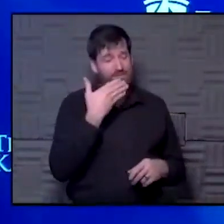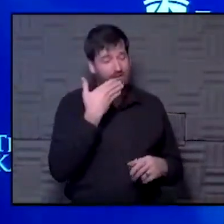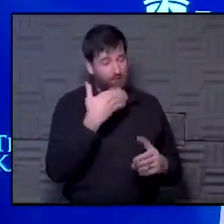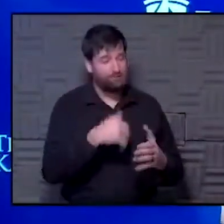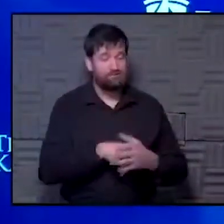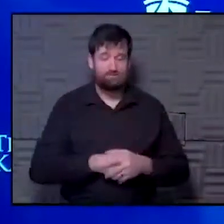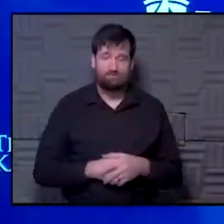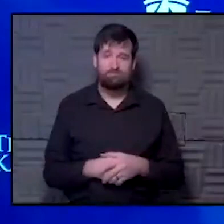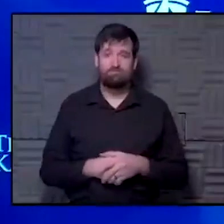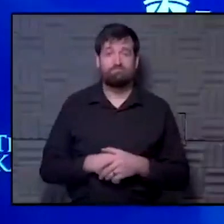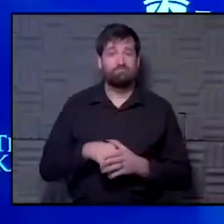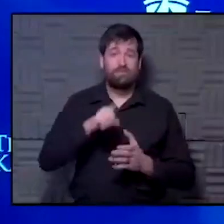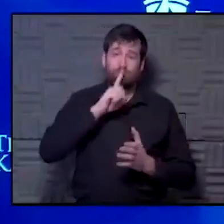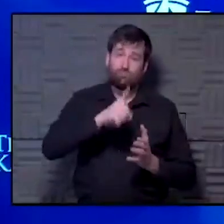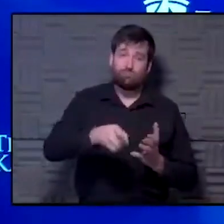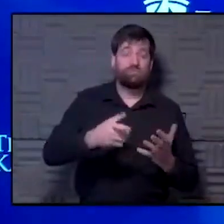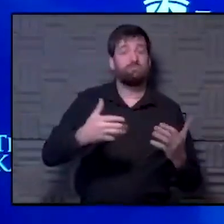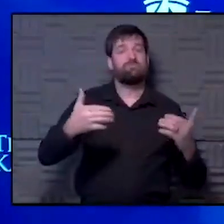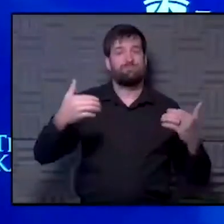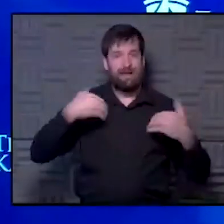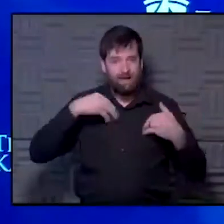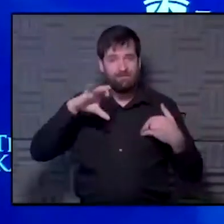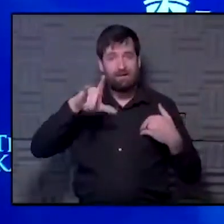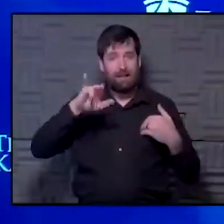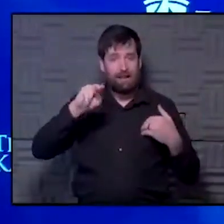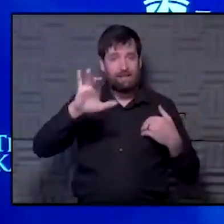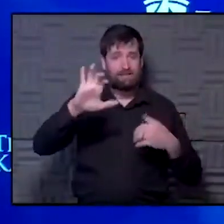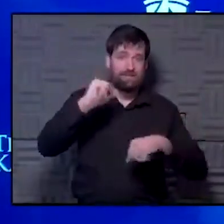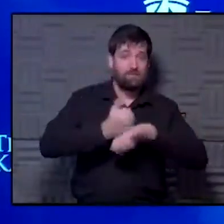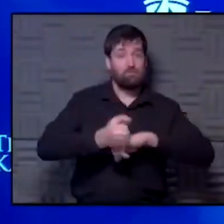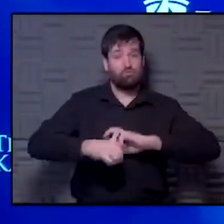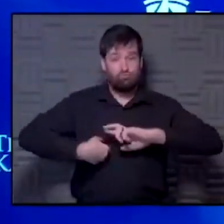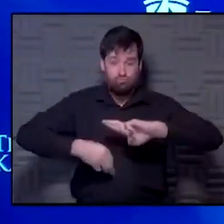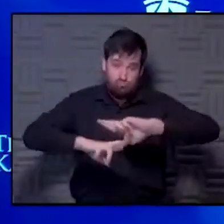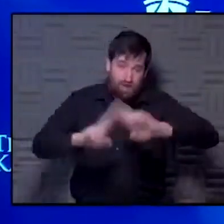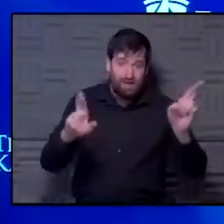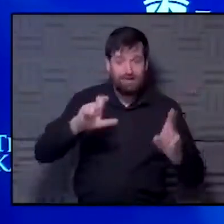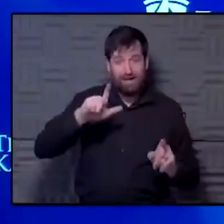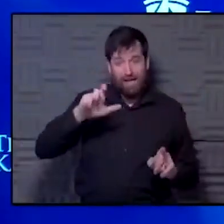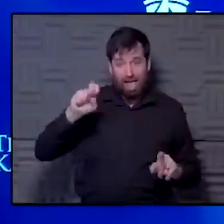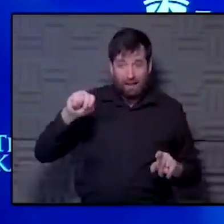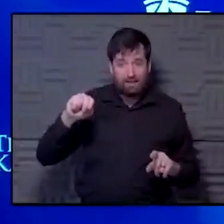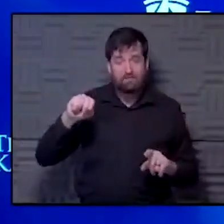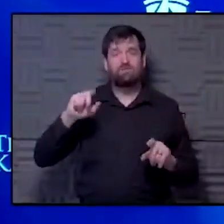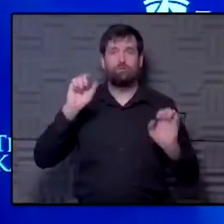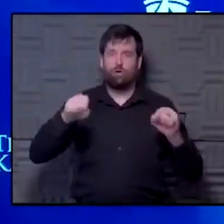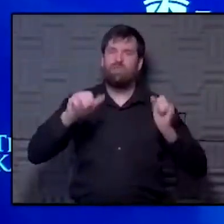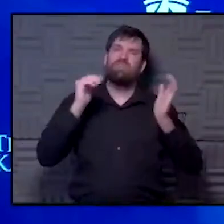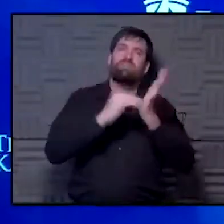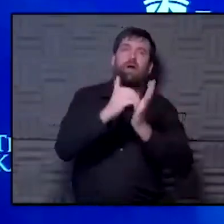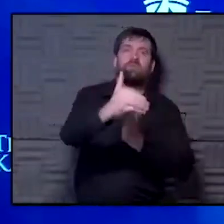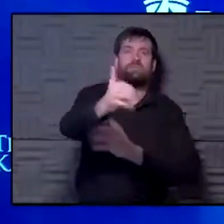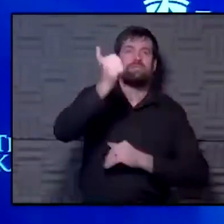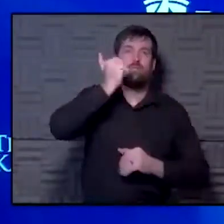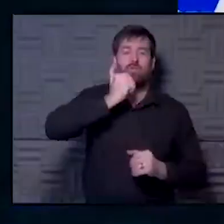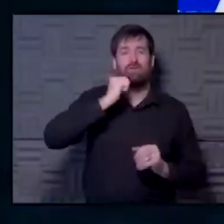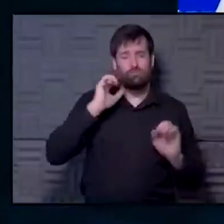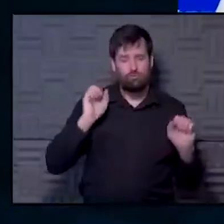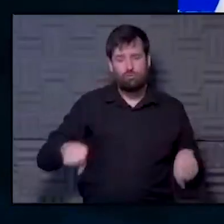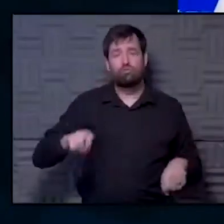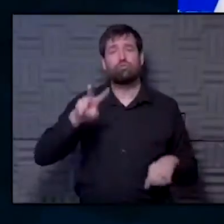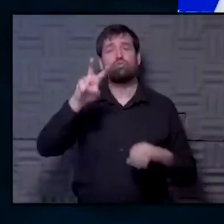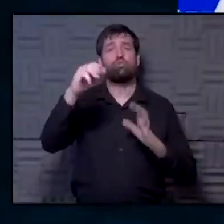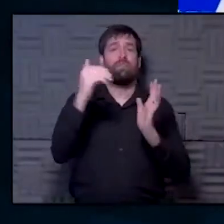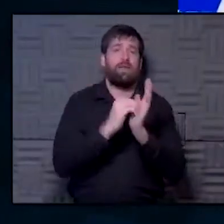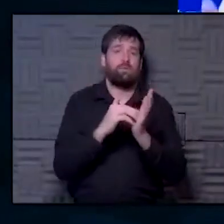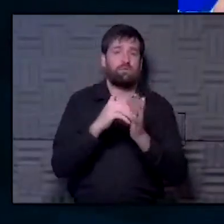though. The truth is we have clinics set up. We're ready to go, Alan Greiner. We could be doing thousands of people a day. We could do 2,000 people a day